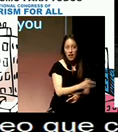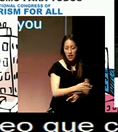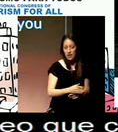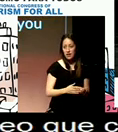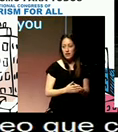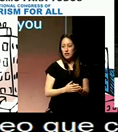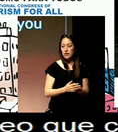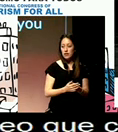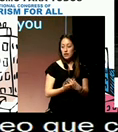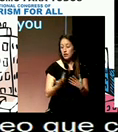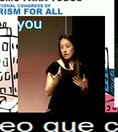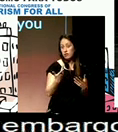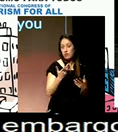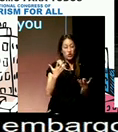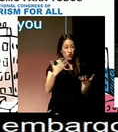None, I don't think.